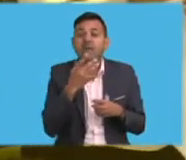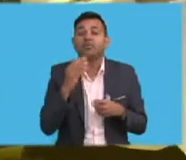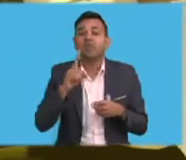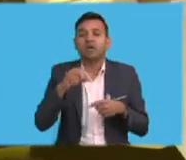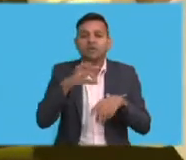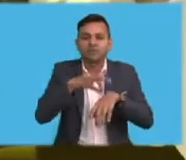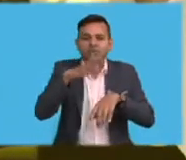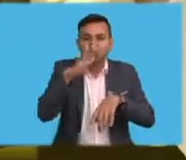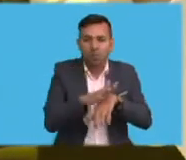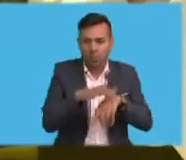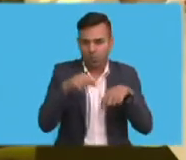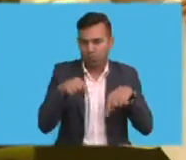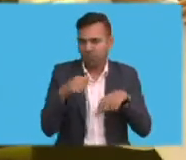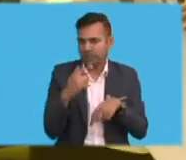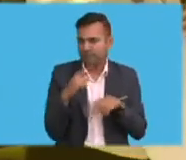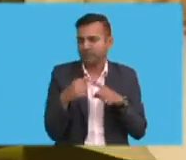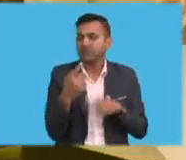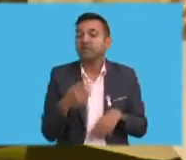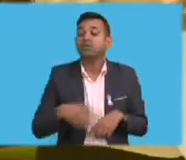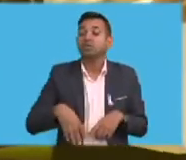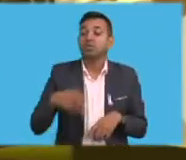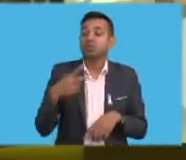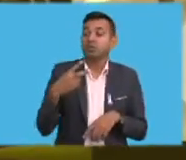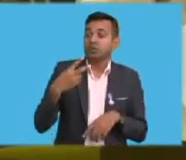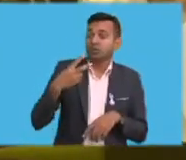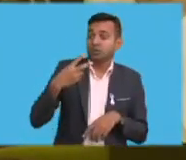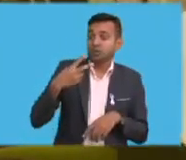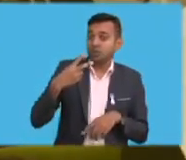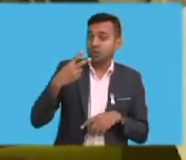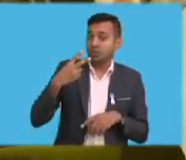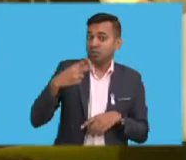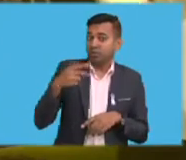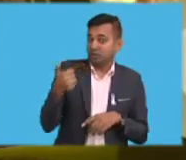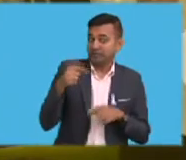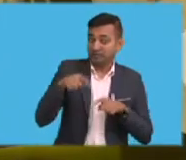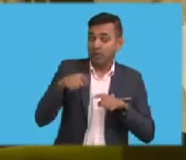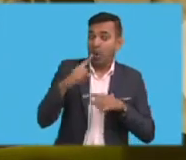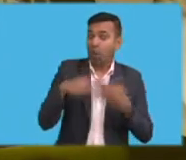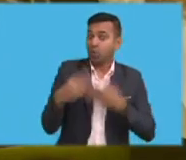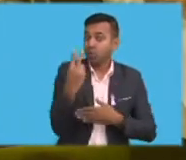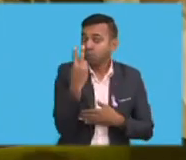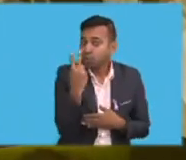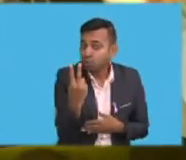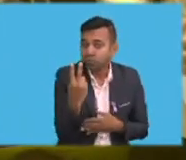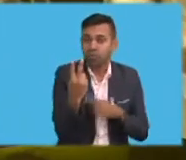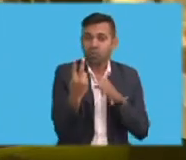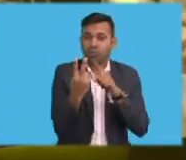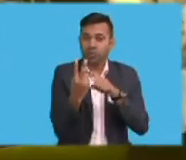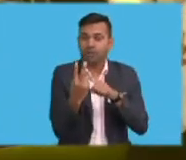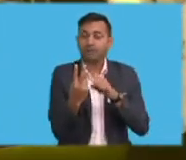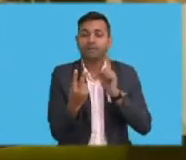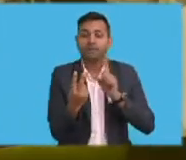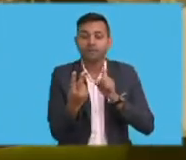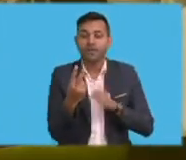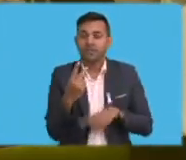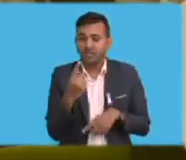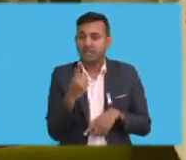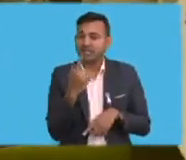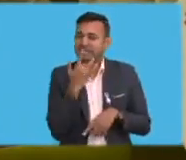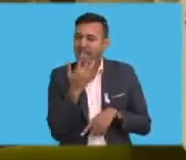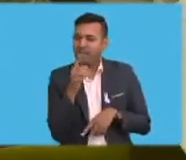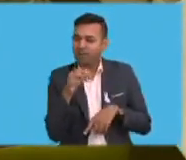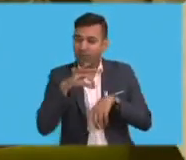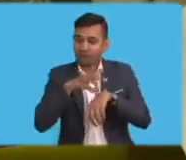that, there's only two. Aedes aegypti and Aedes albopictus. Those are the